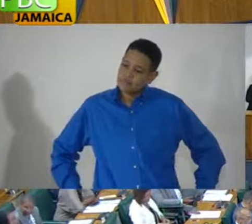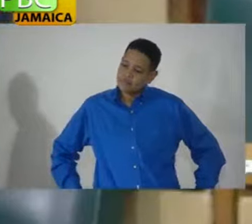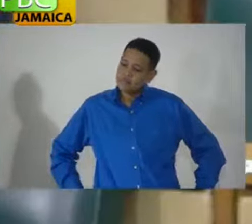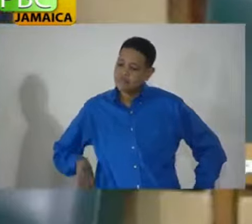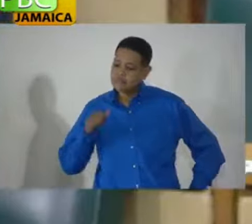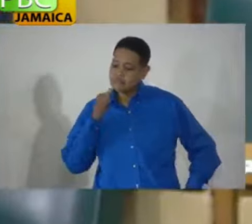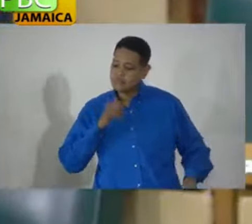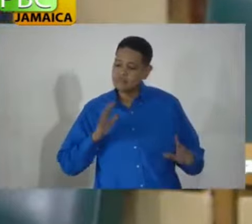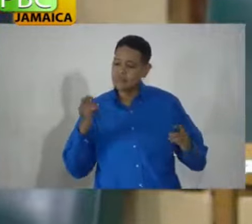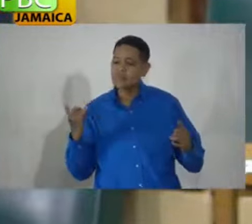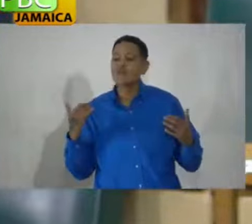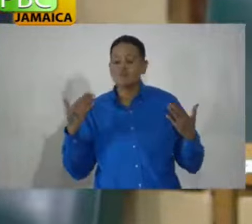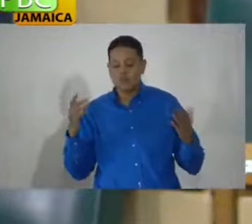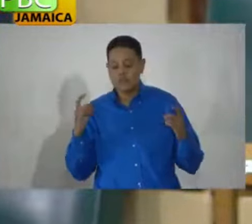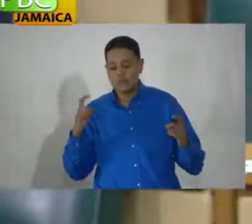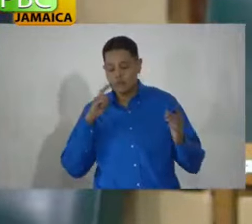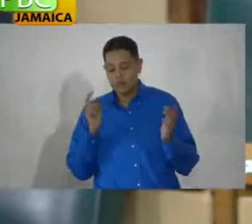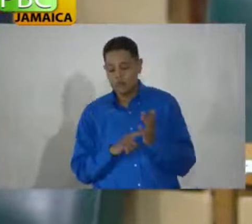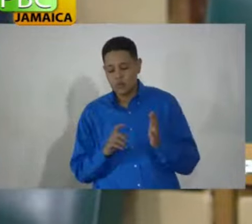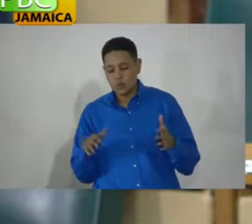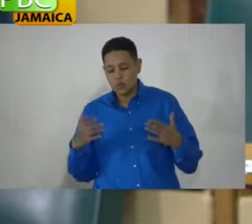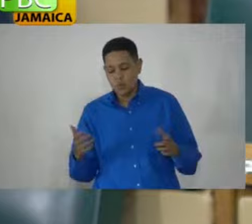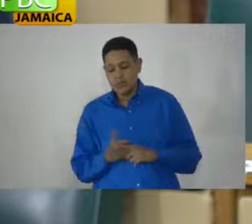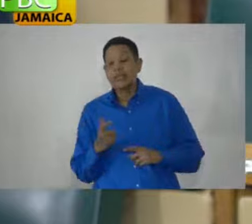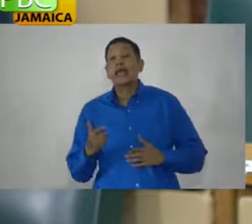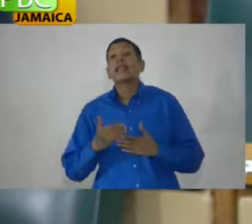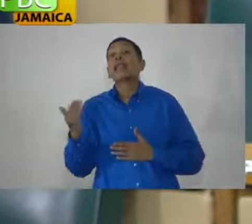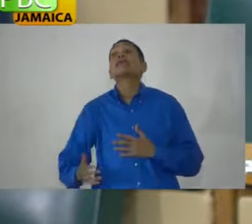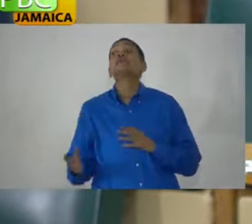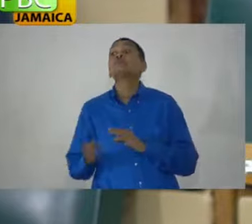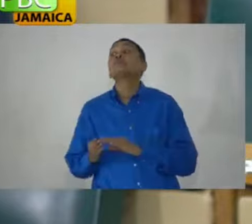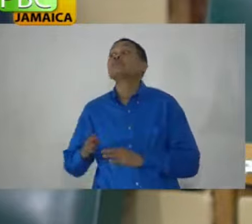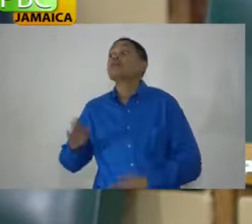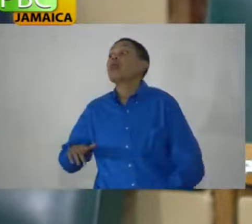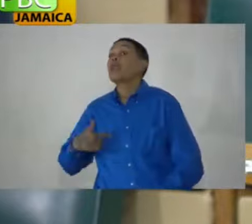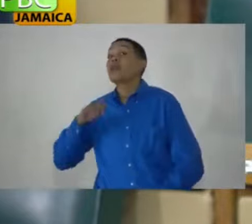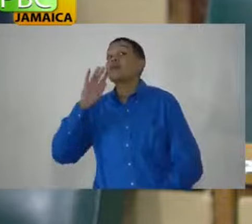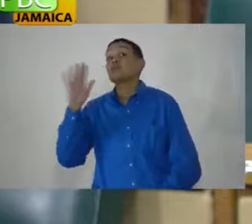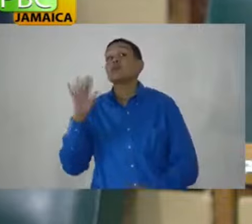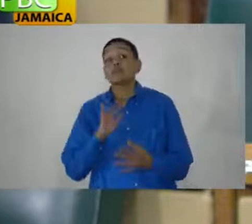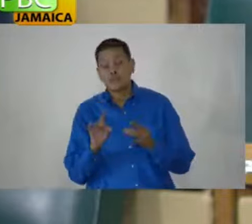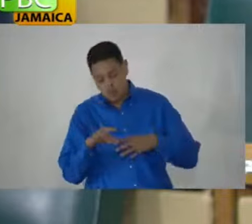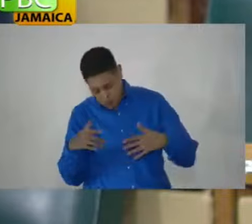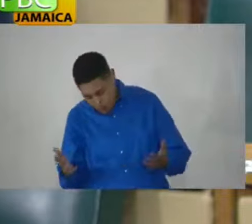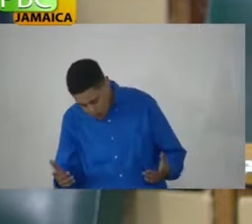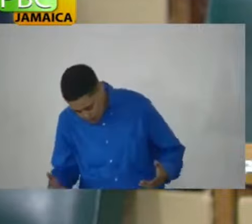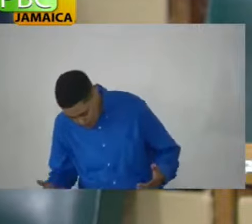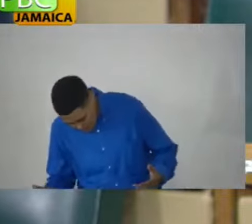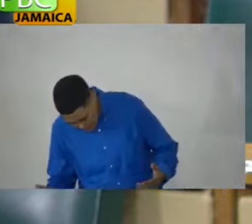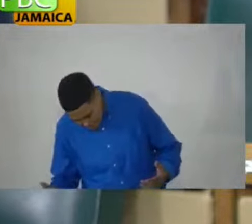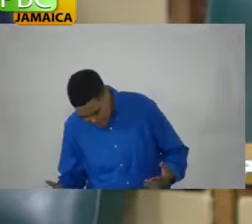Madam Speaker, I beg to give notice that at the next meeting of the House, I will move the following motion. Be it